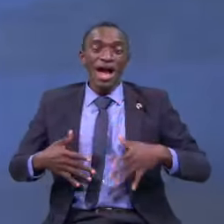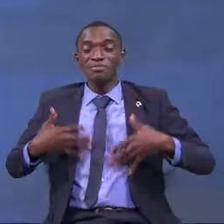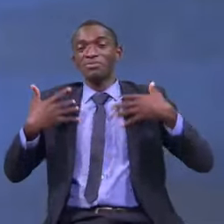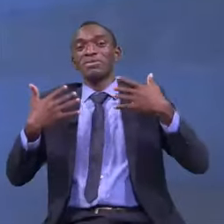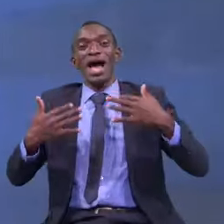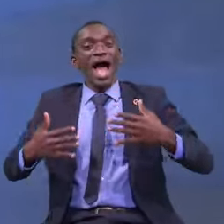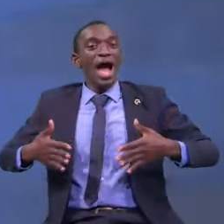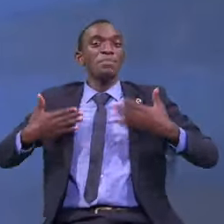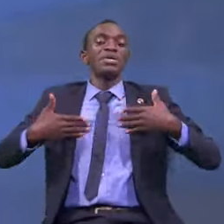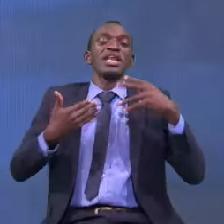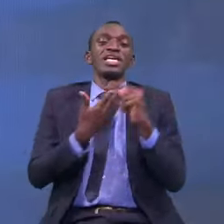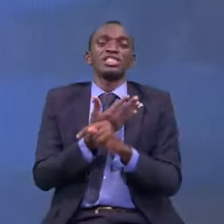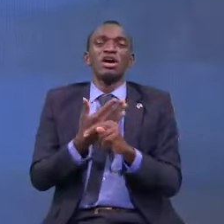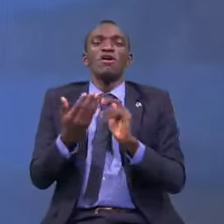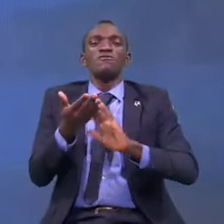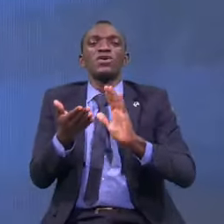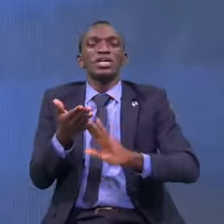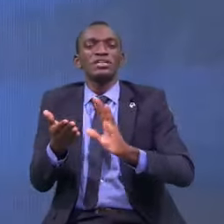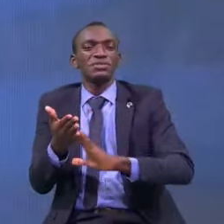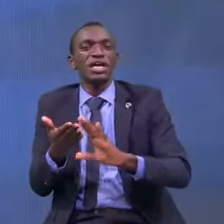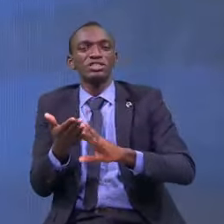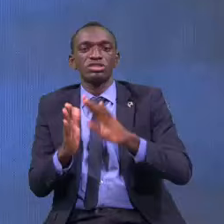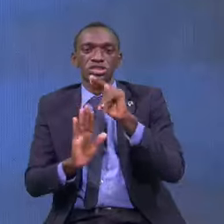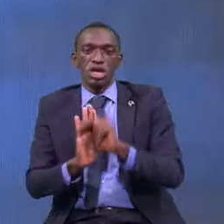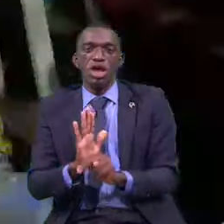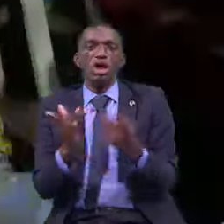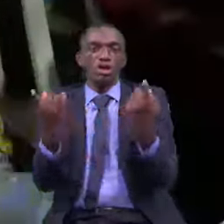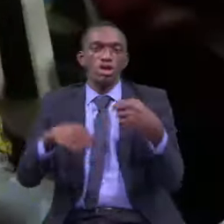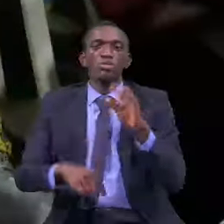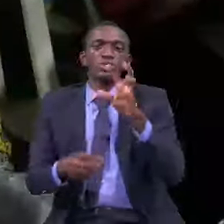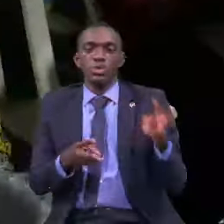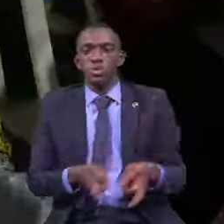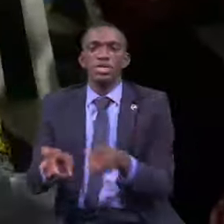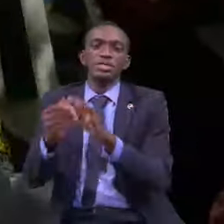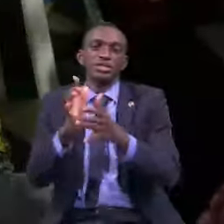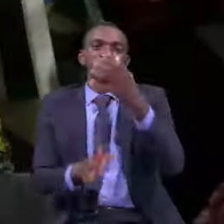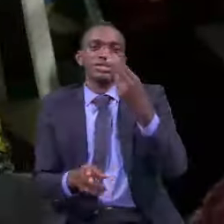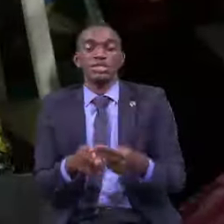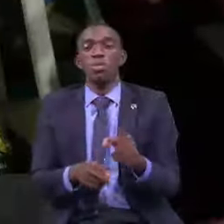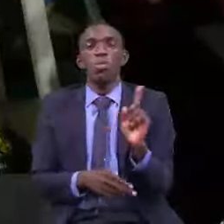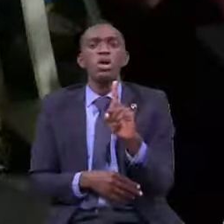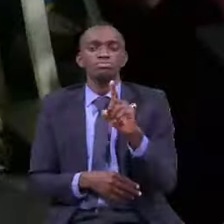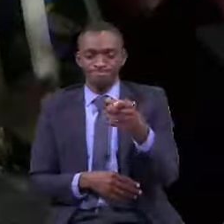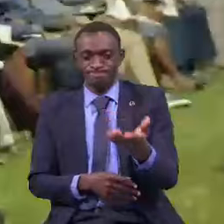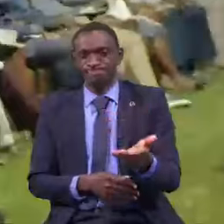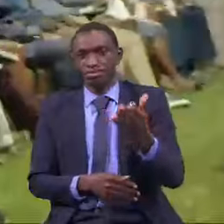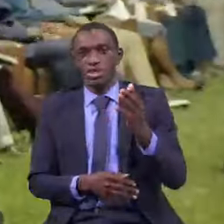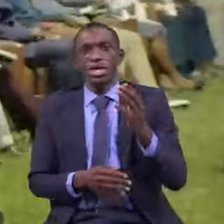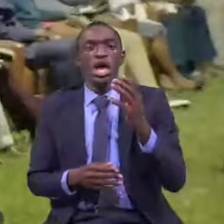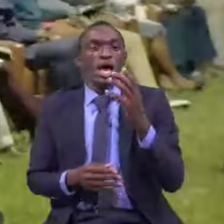Forgiveness. Coming your way. Where are you? Heads bowed and eyes closed.